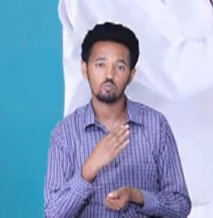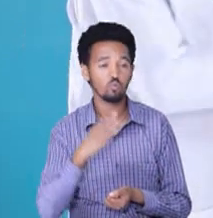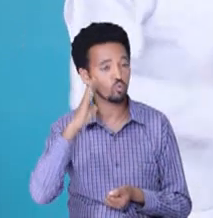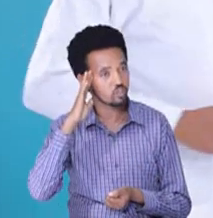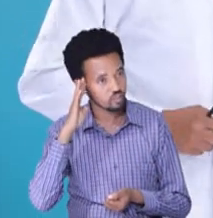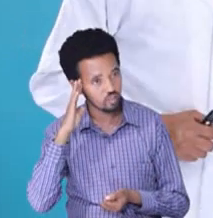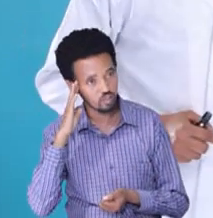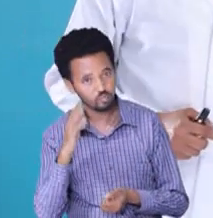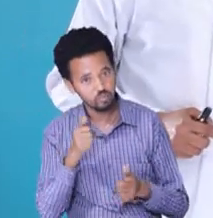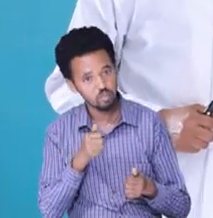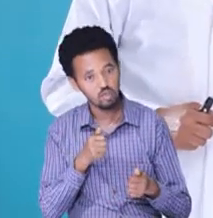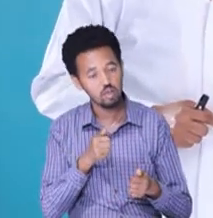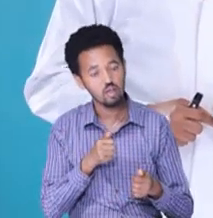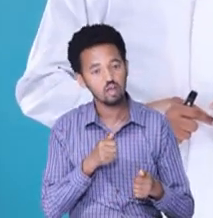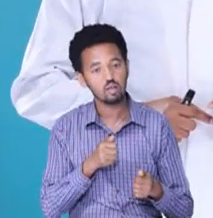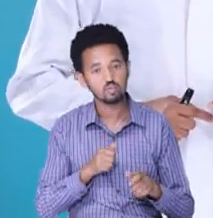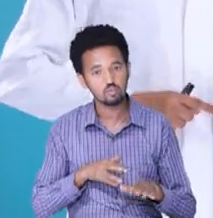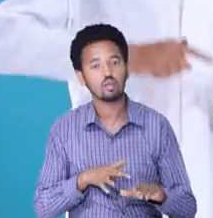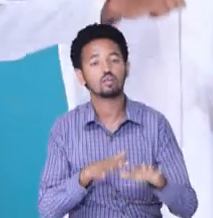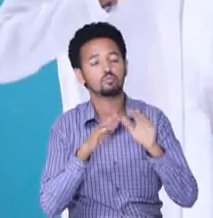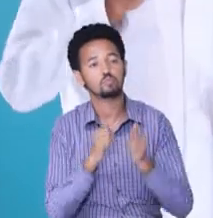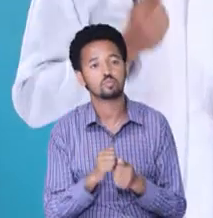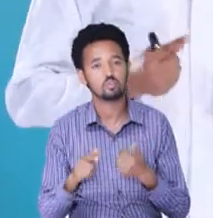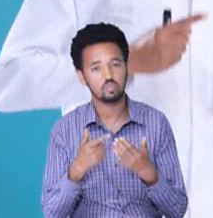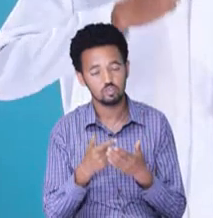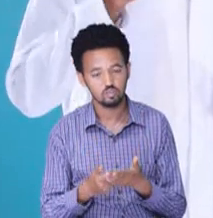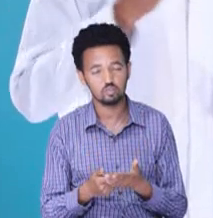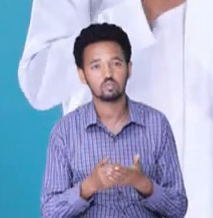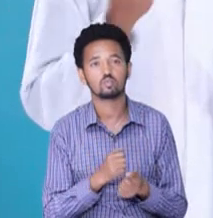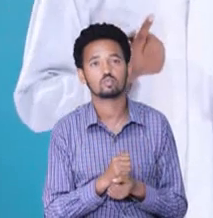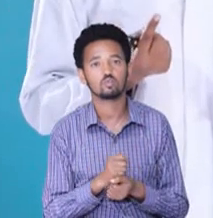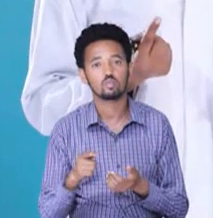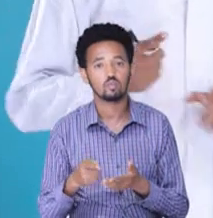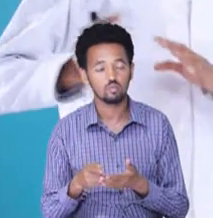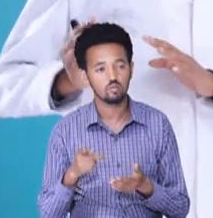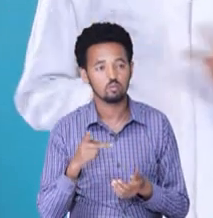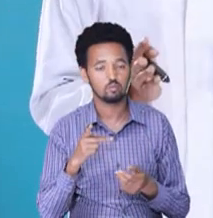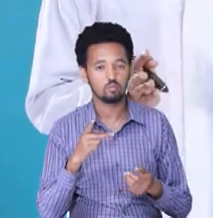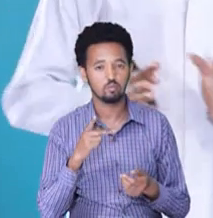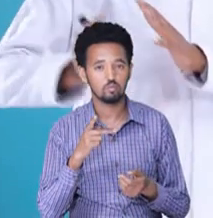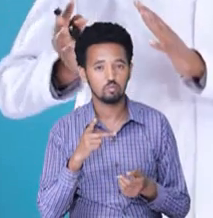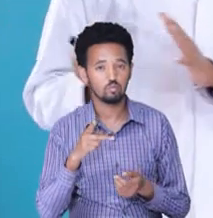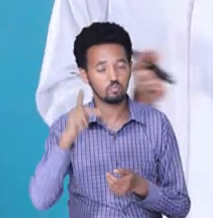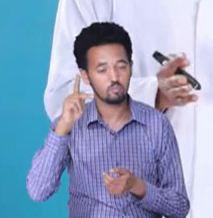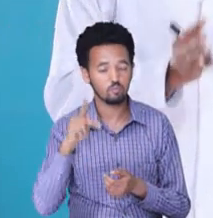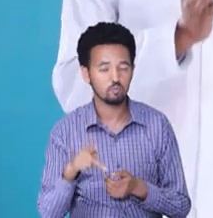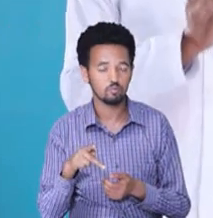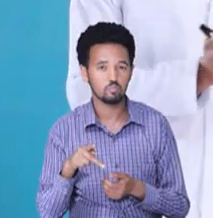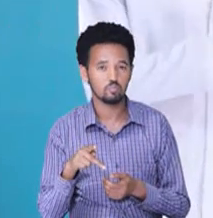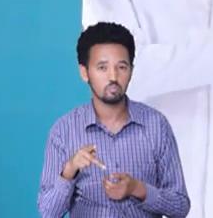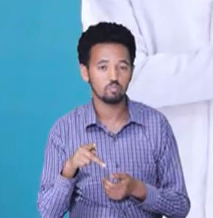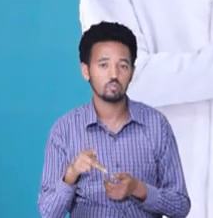army invaded eastern part of France. The citizens of Paris assumed that the royalists involved on the side